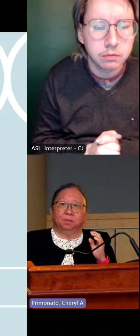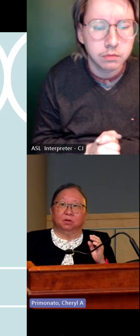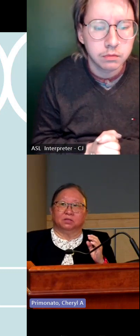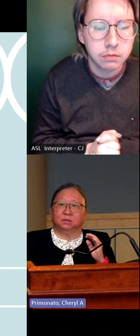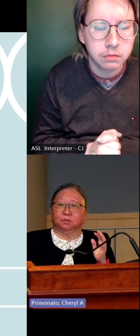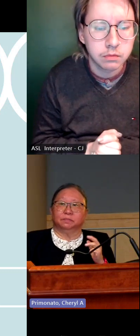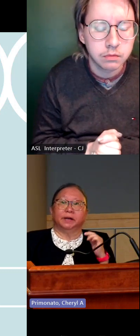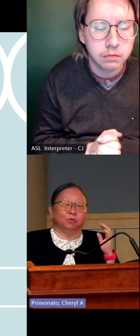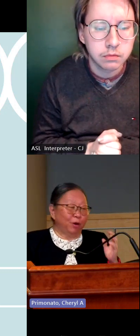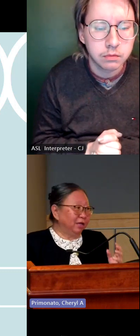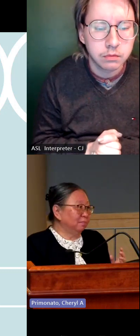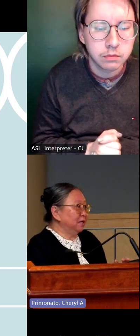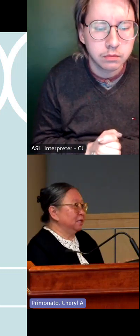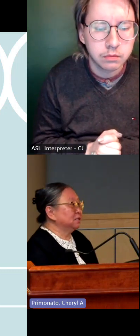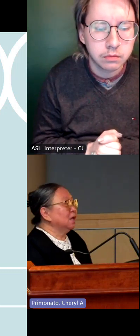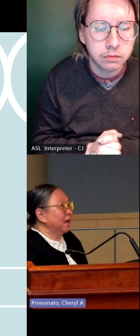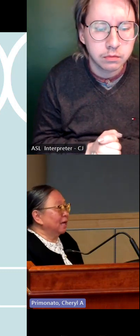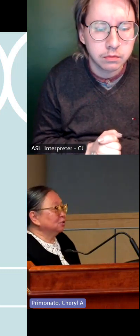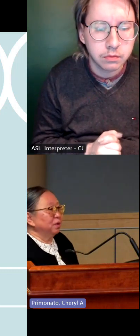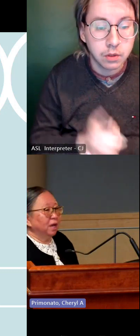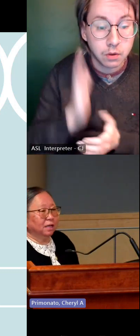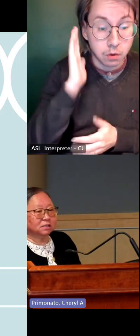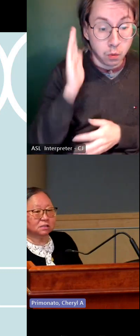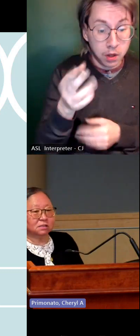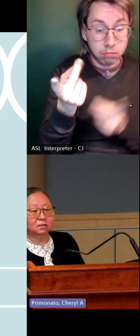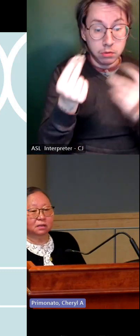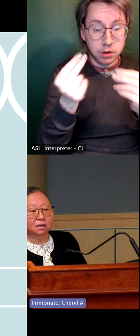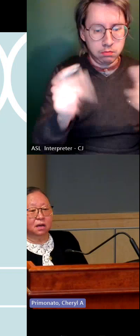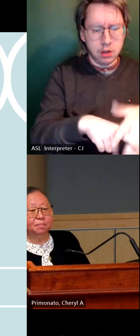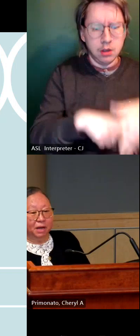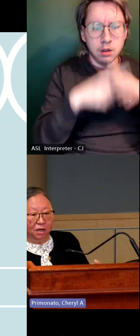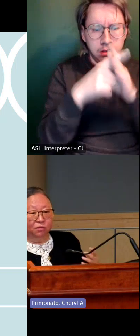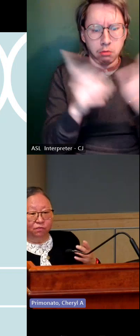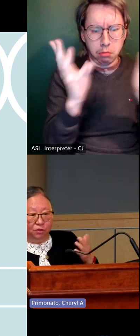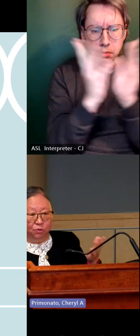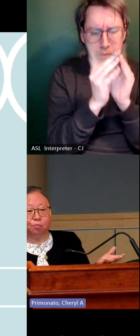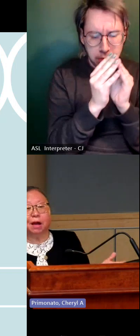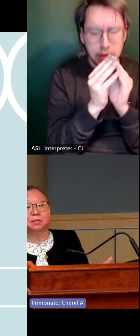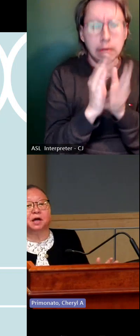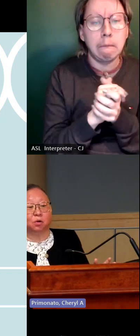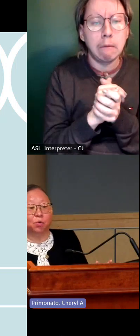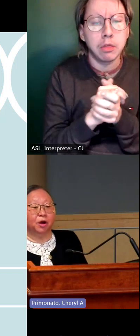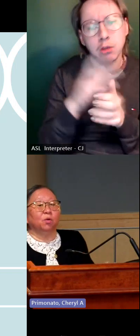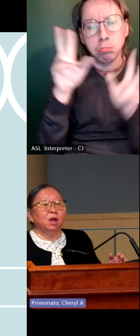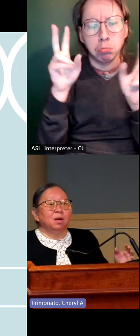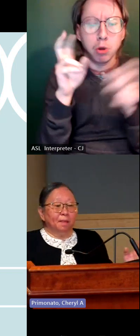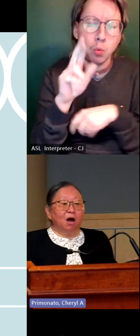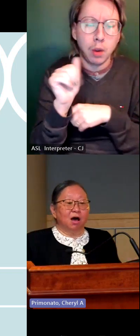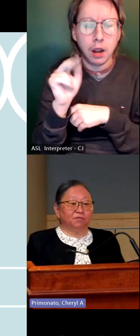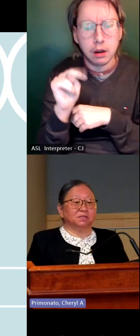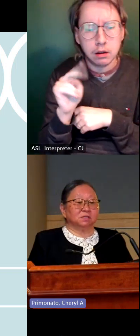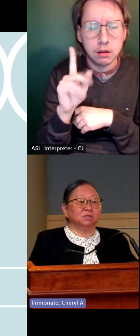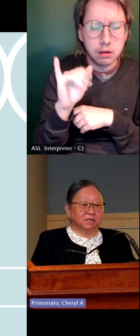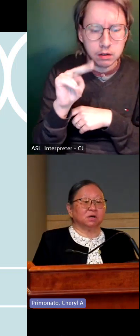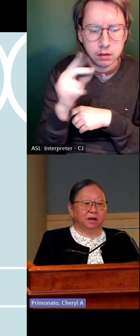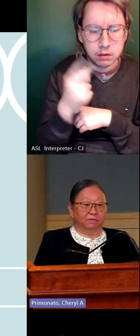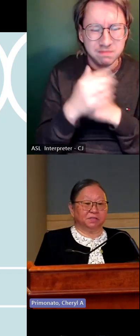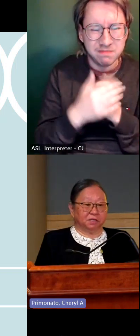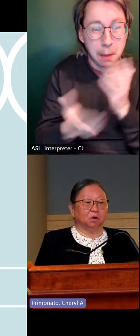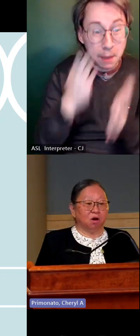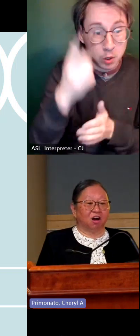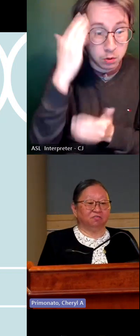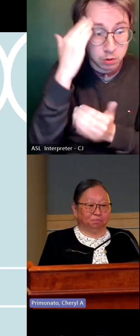the PRT preliminary ranking meetings. As many of you are probably not aware, my office sits